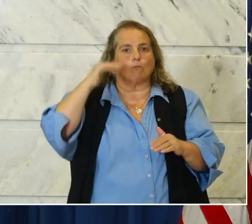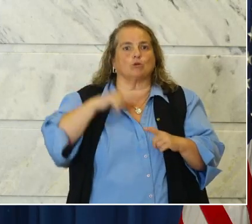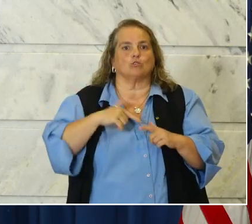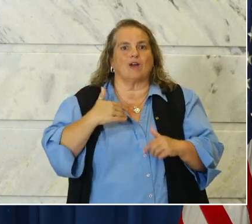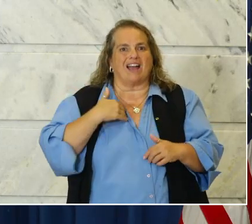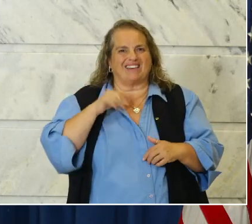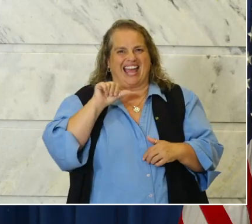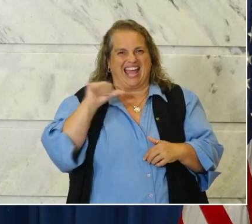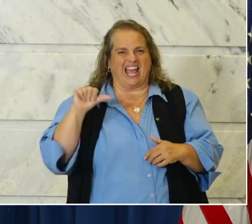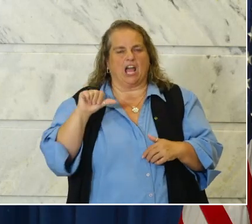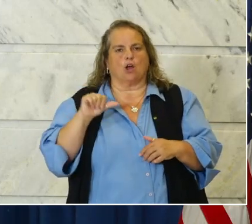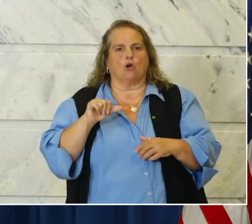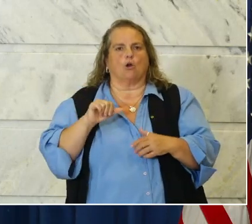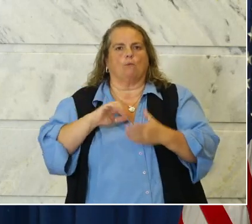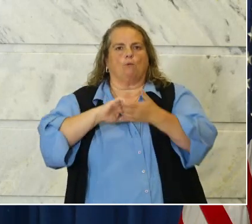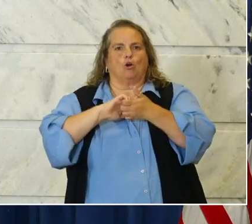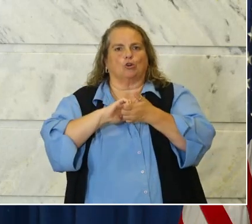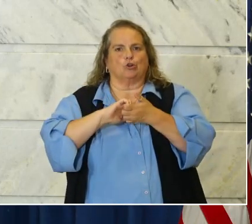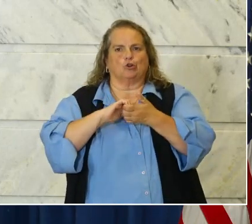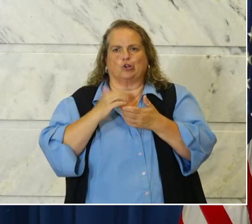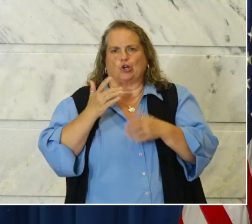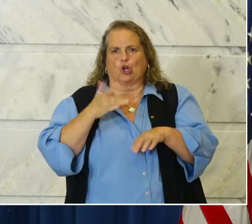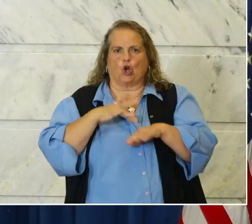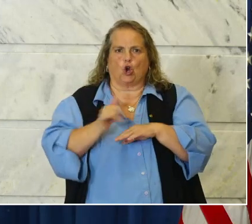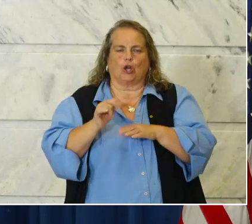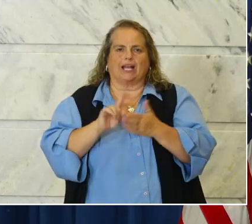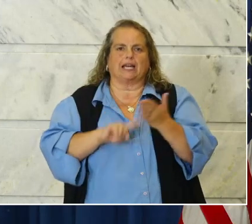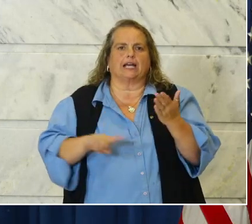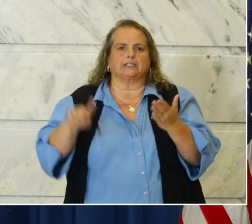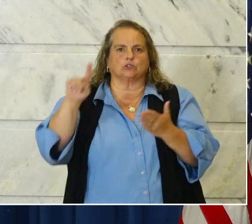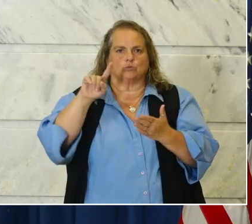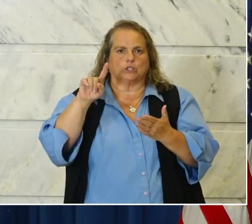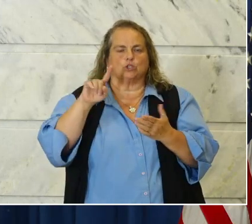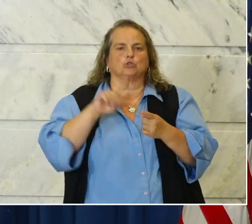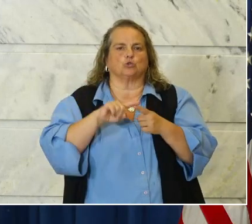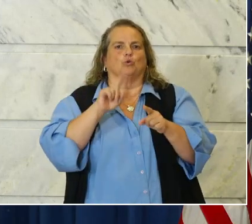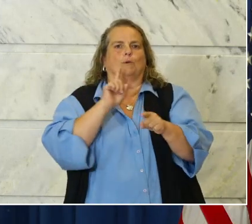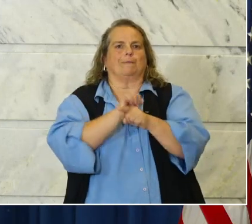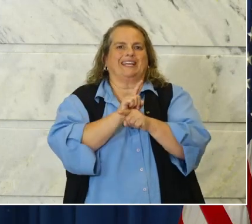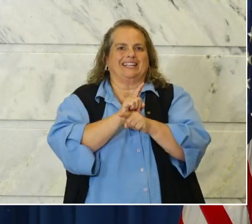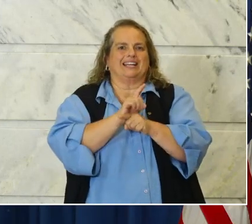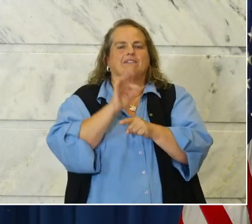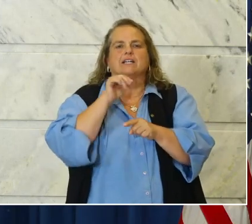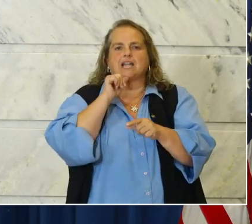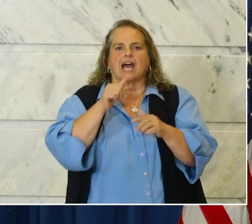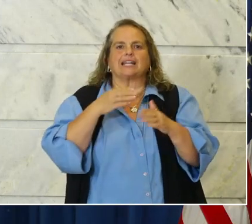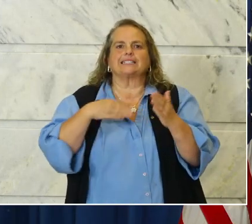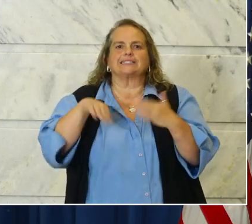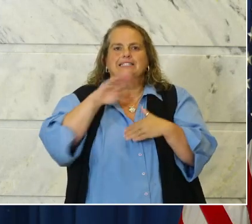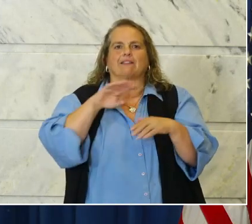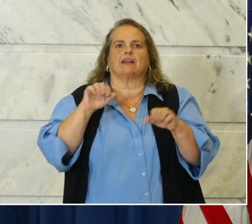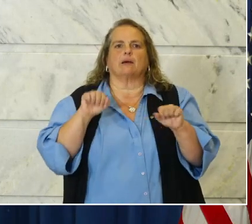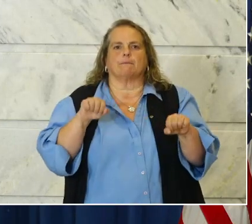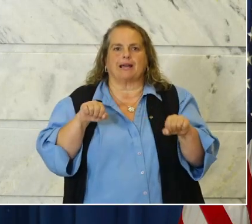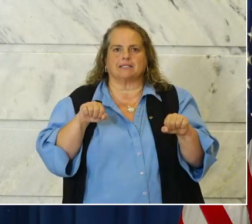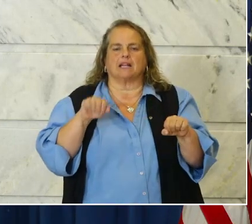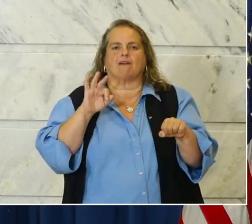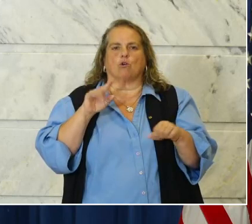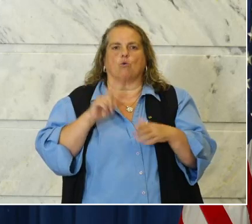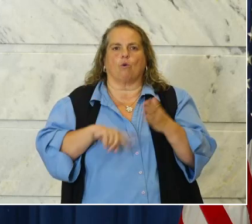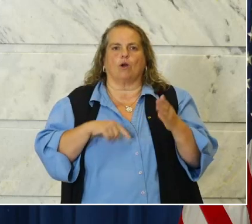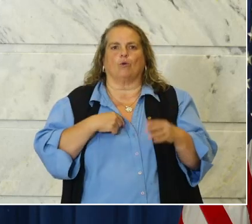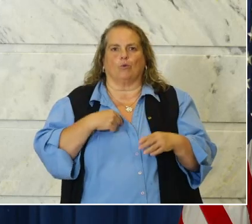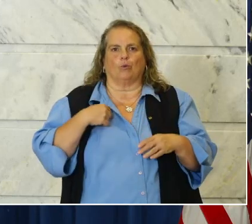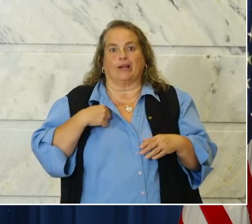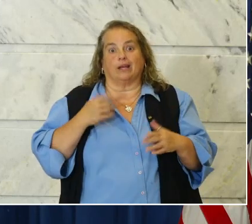a partner in place even by early next week to meet, if not exceed, the capacity that we are